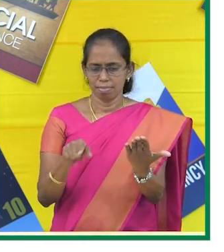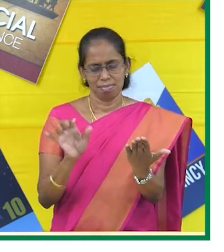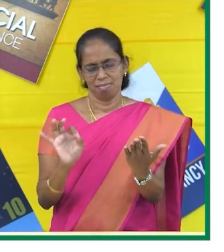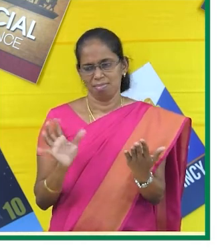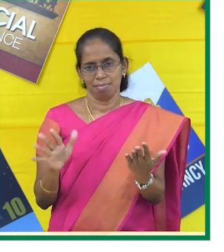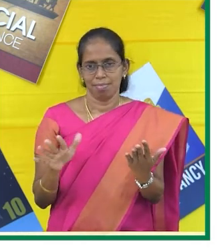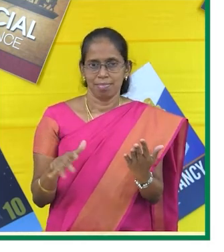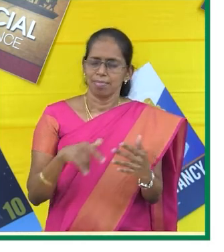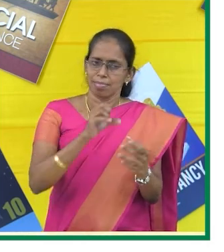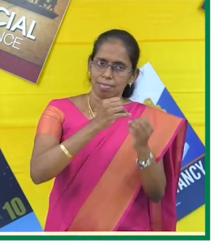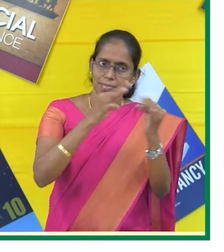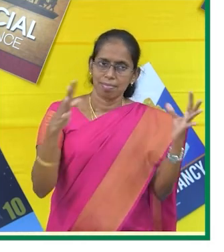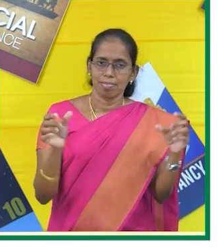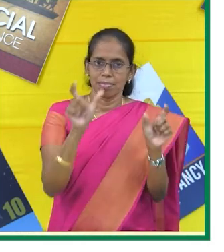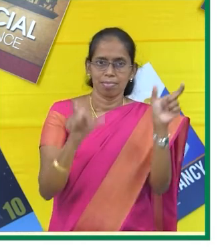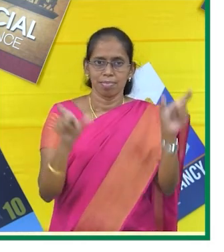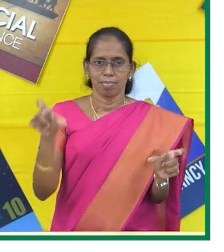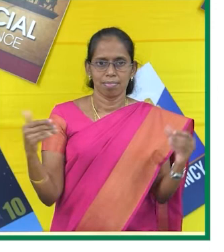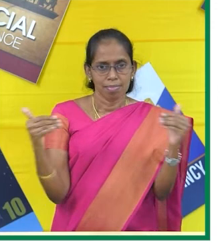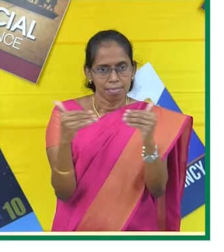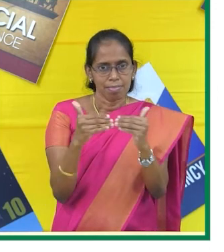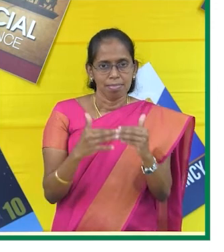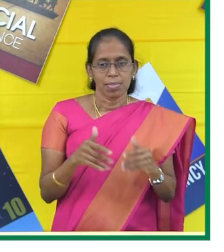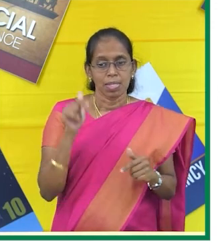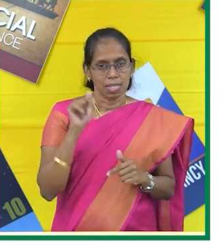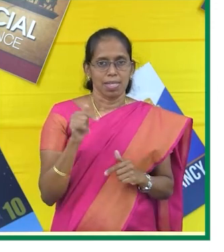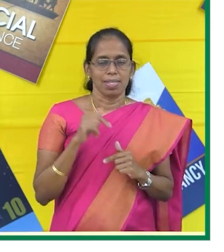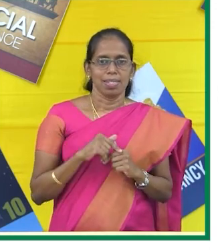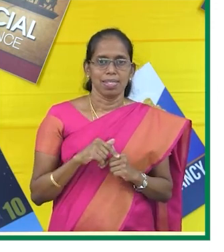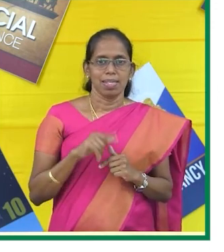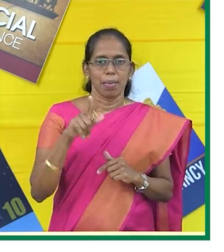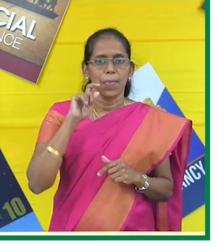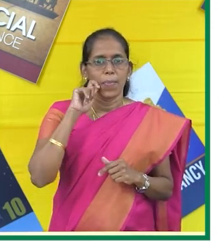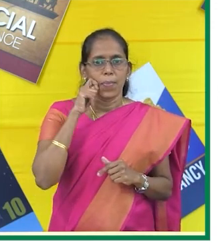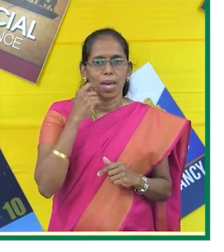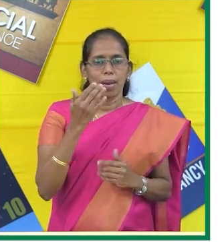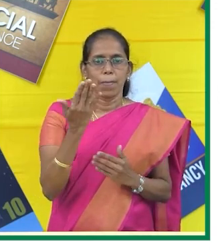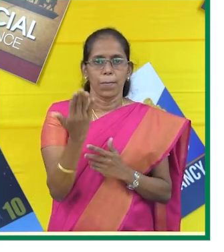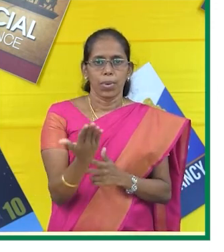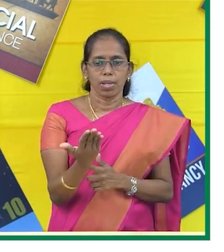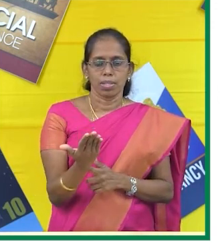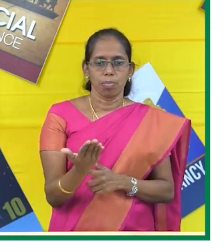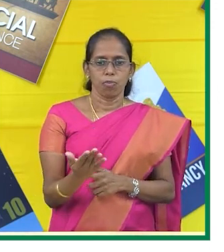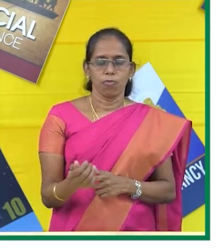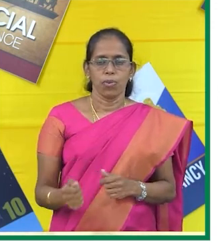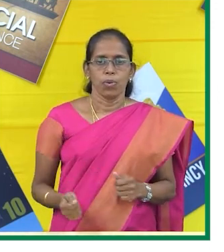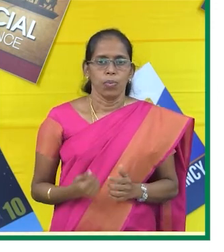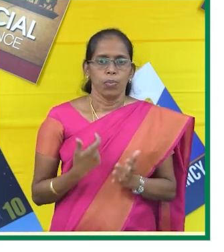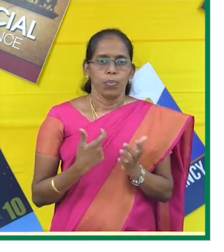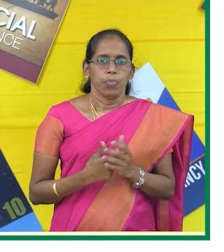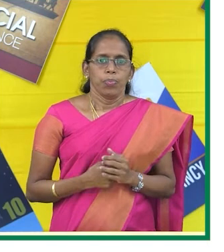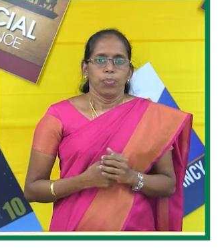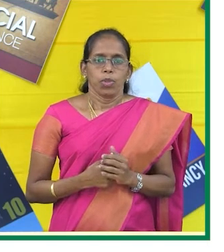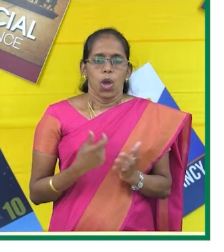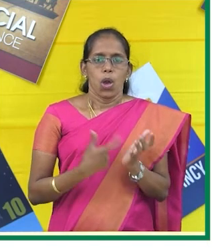So he meets many people, and that day a man brings a proposal of